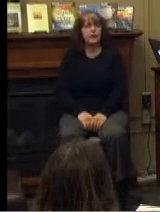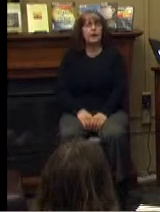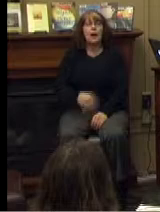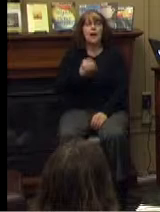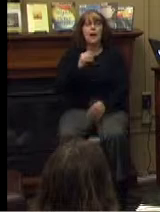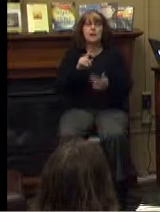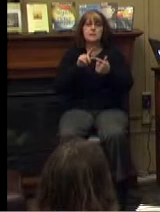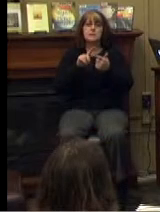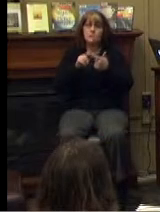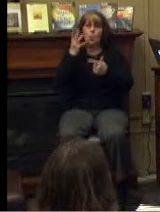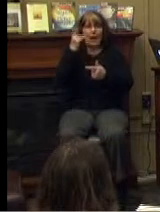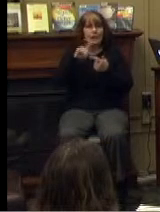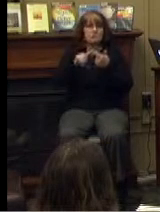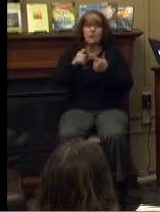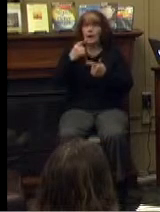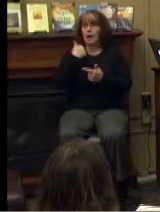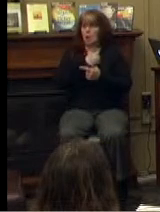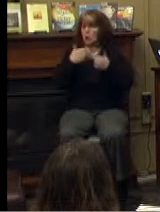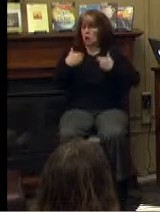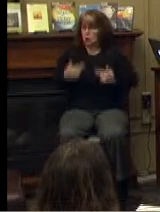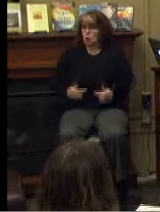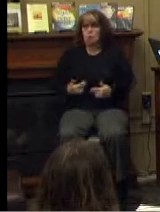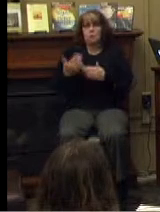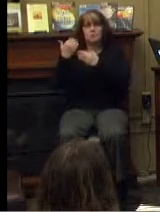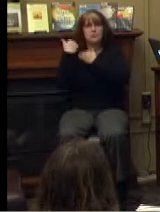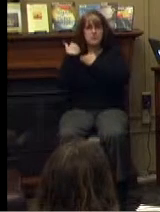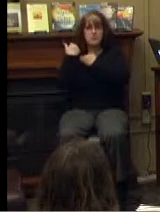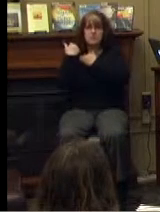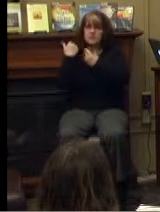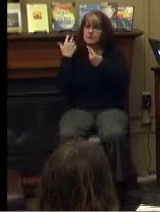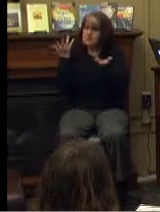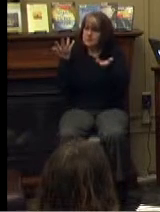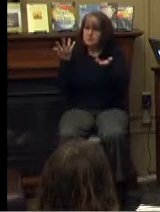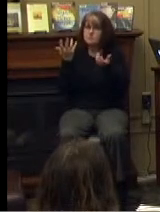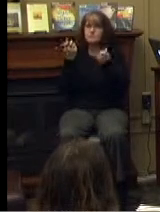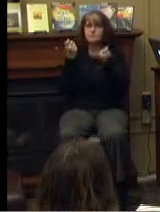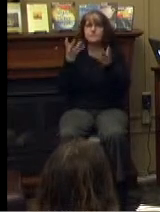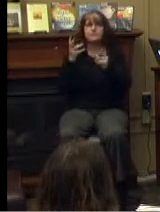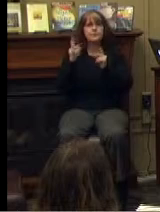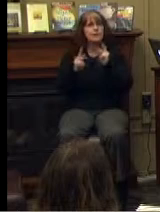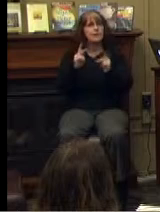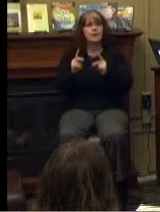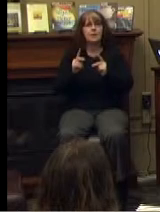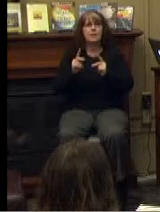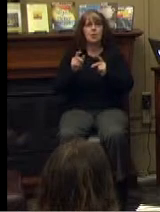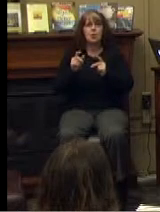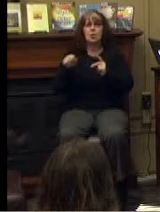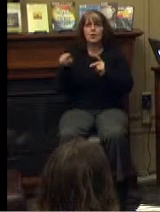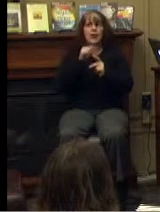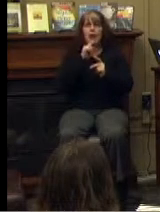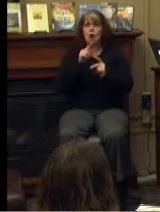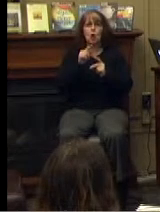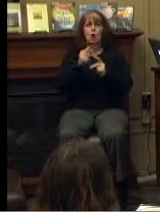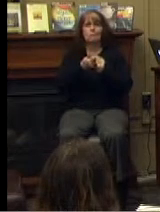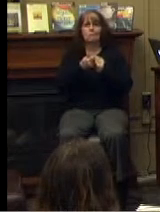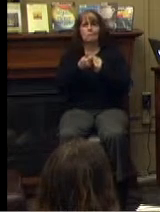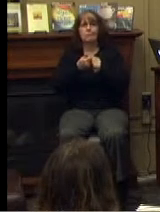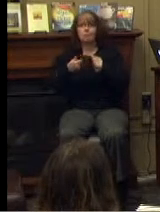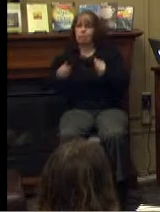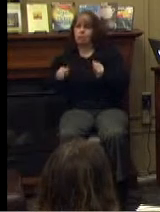human responsibility. There are so many people who are not represented, just not just here,